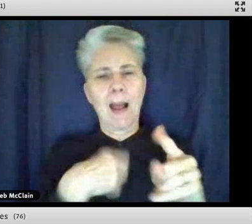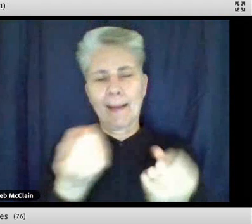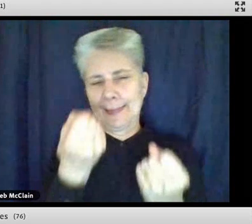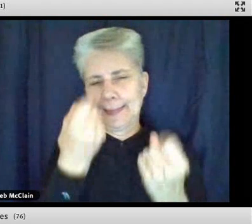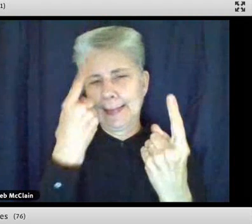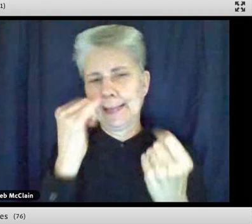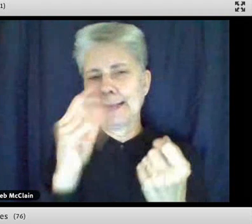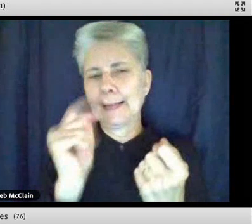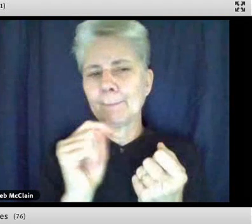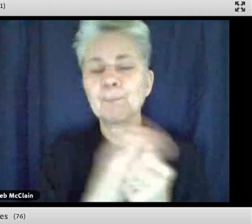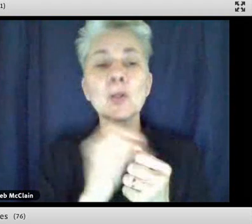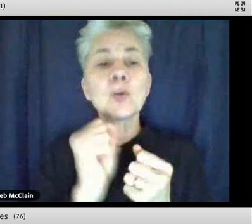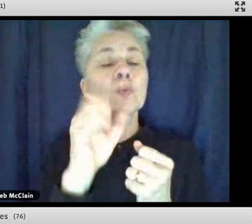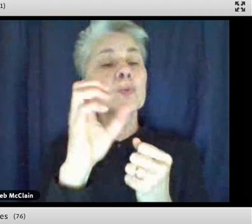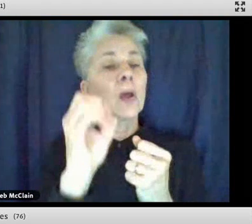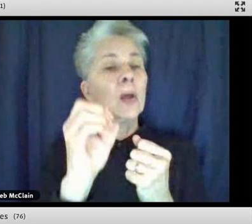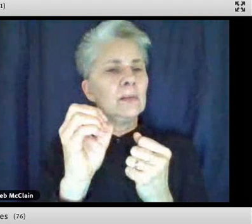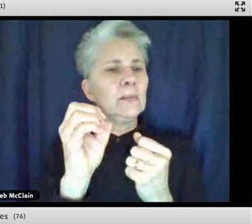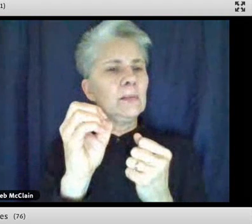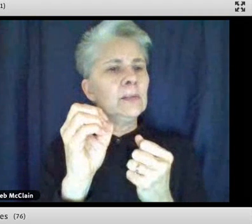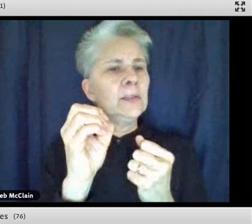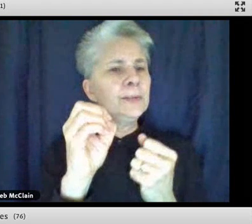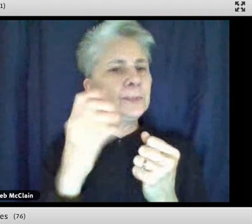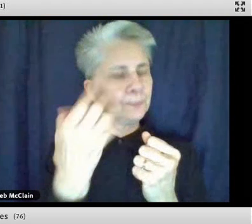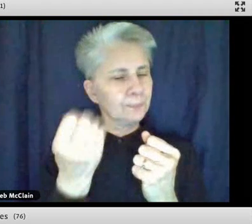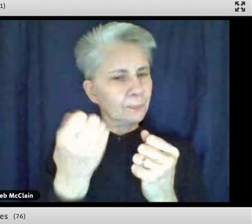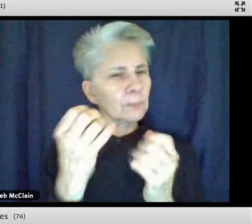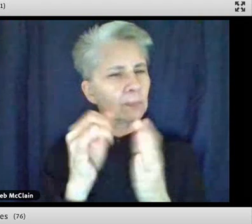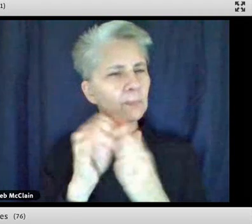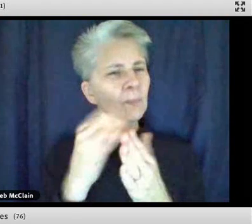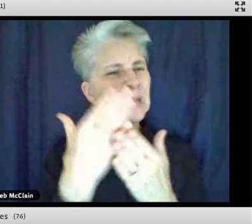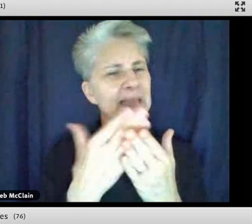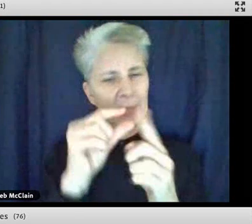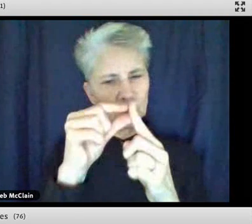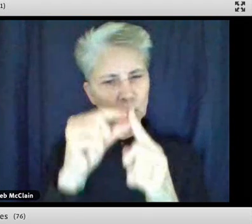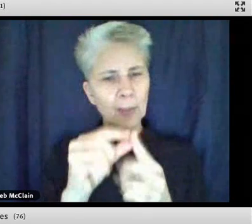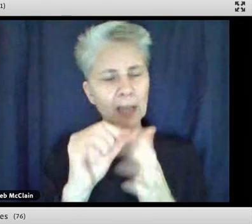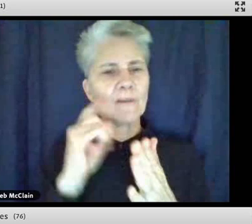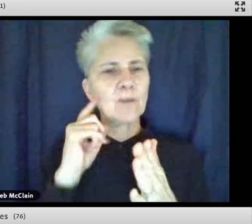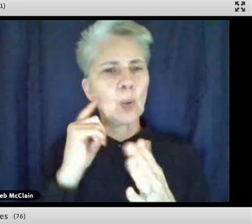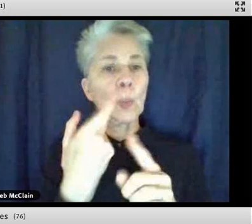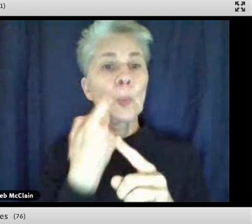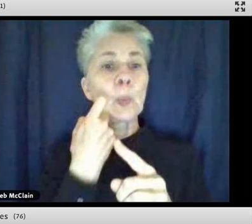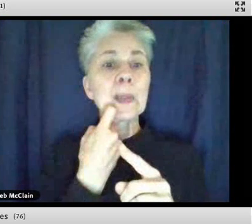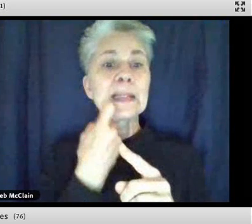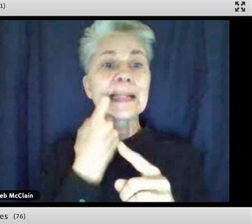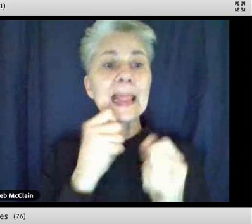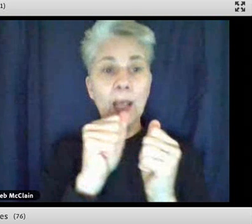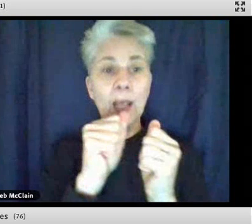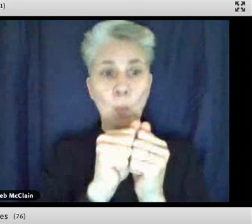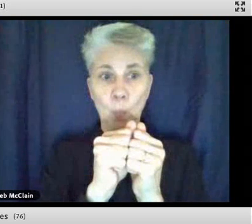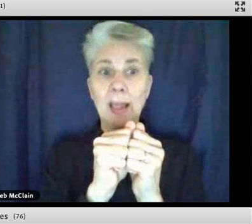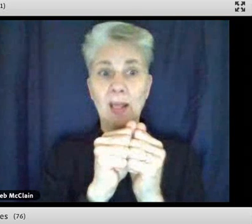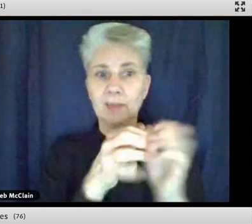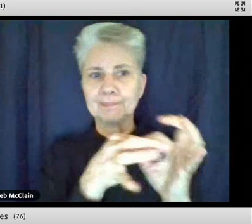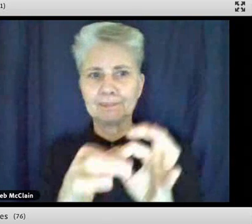it. Um, so so that's just some of the terminology I've heard recently with